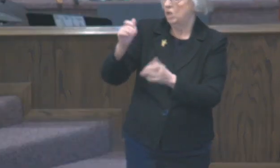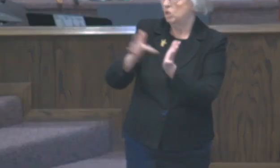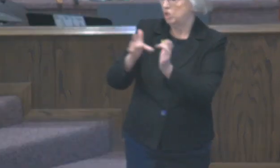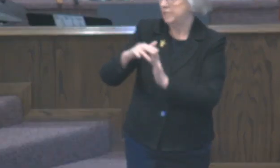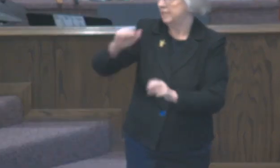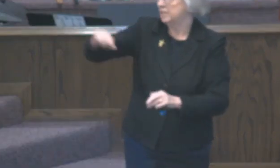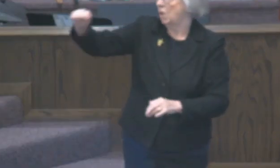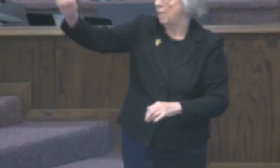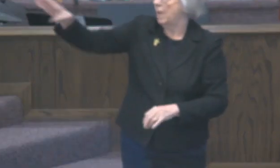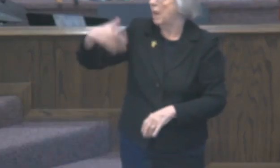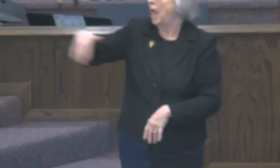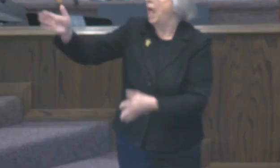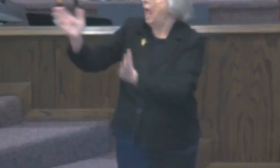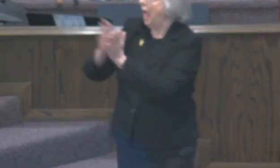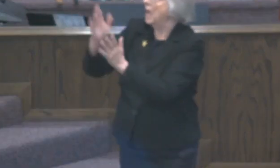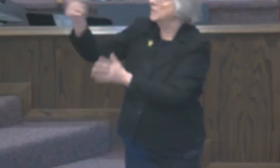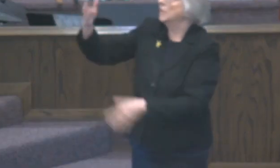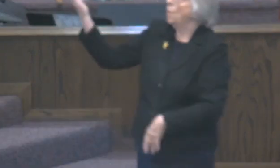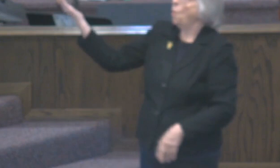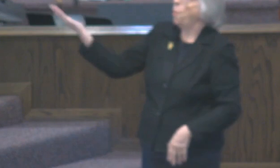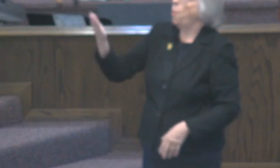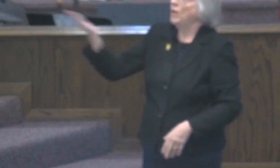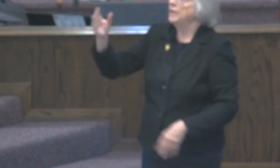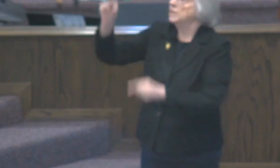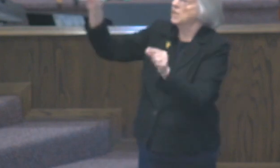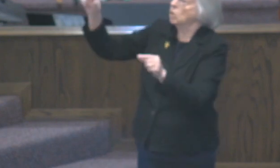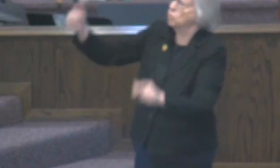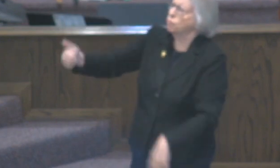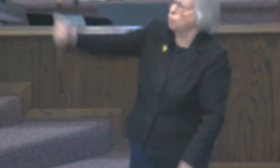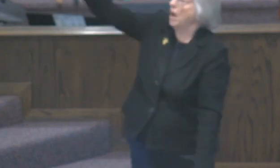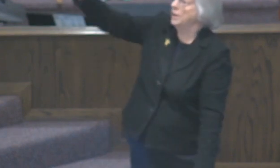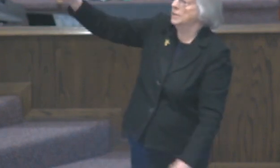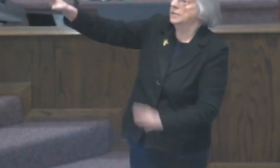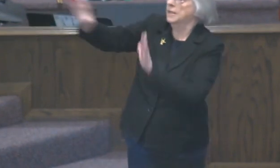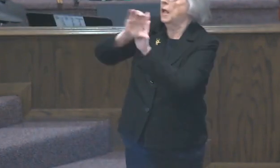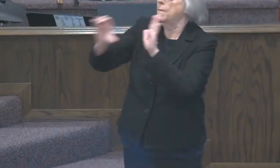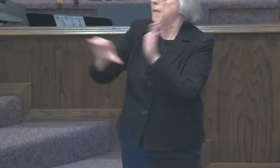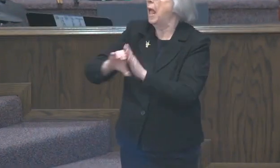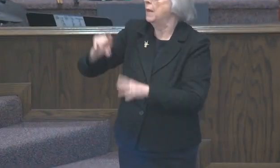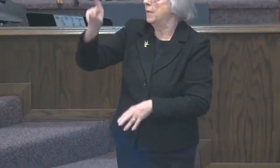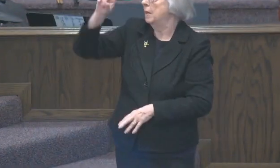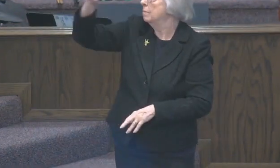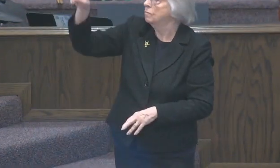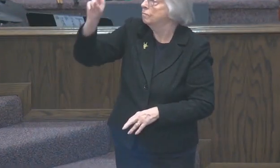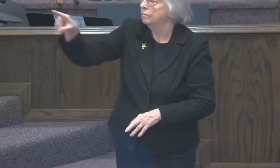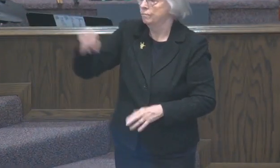Lord your God with all your heart, your soul, your mind, and your strength. And the second one is like it.